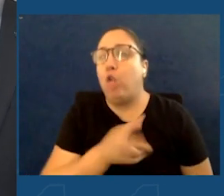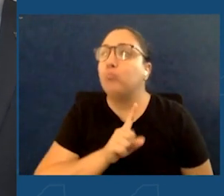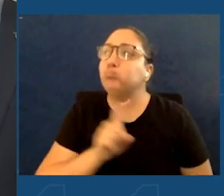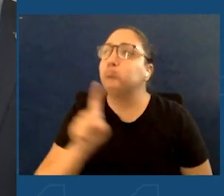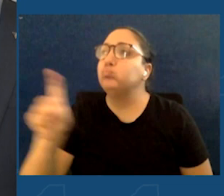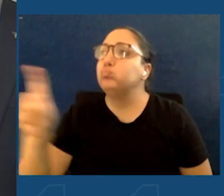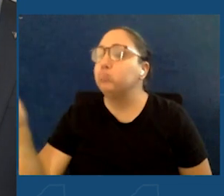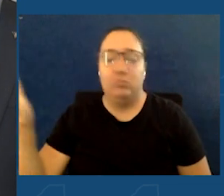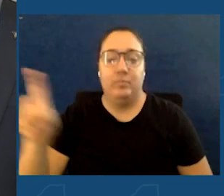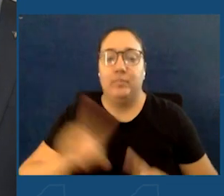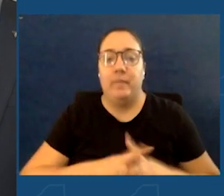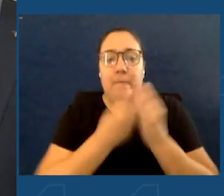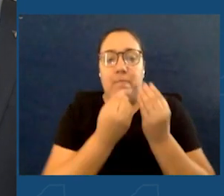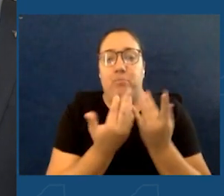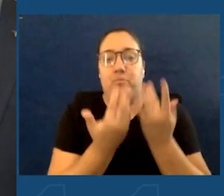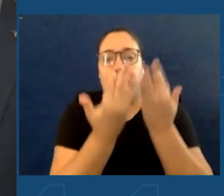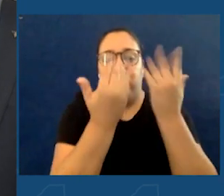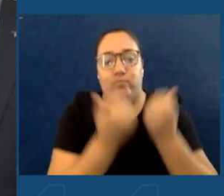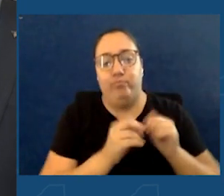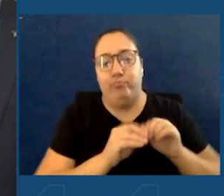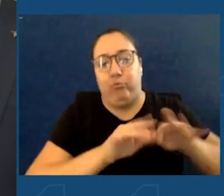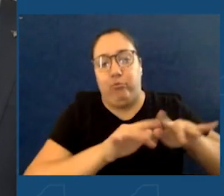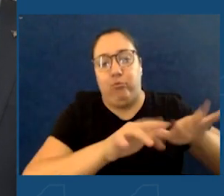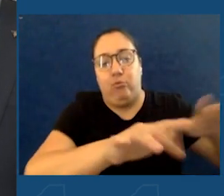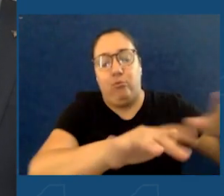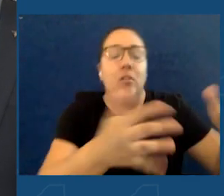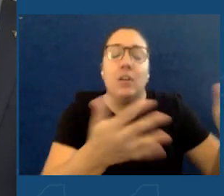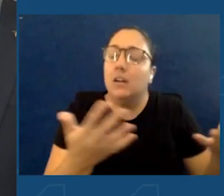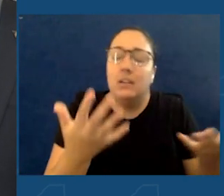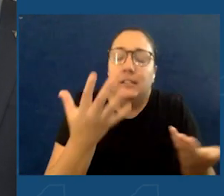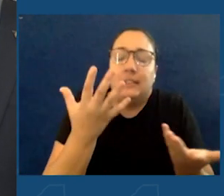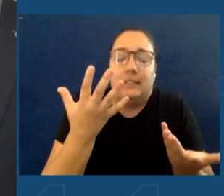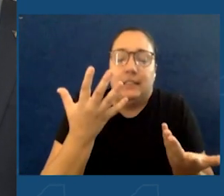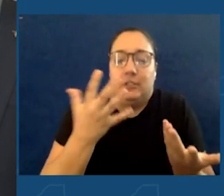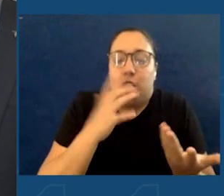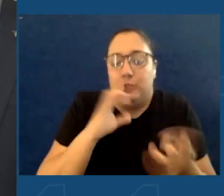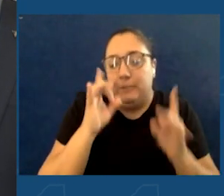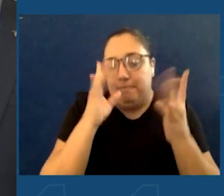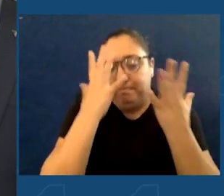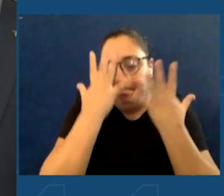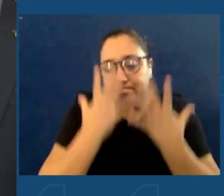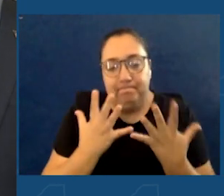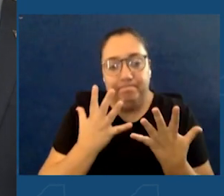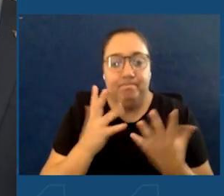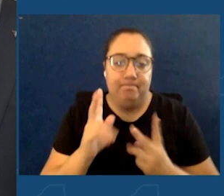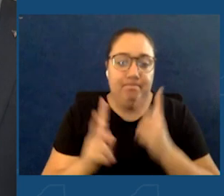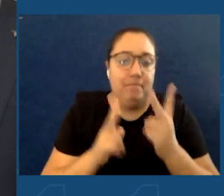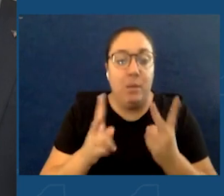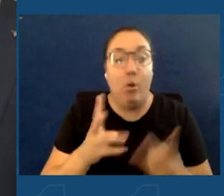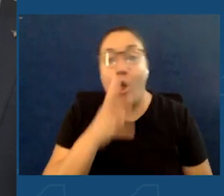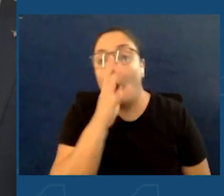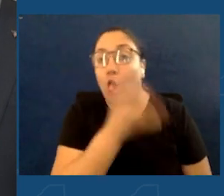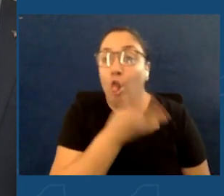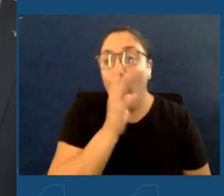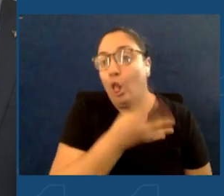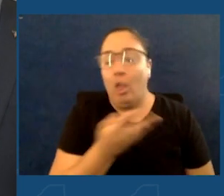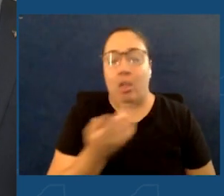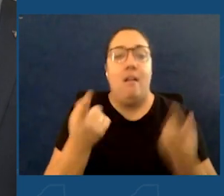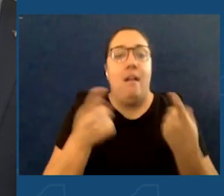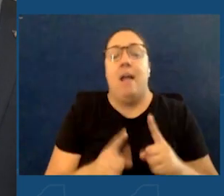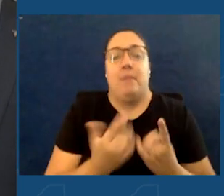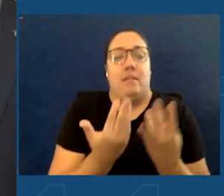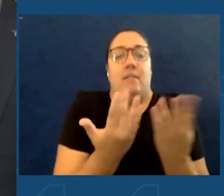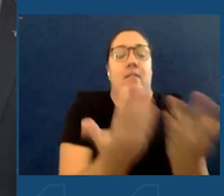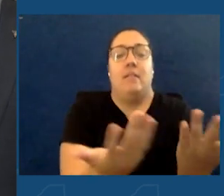lost beautiful land because of people's negligence. So I just paint this picture, not to bring you all down on this